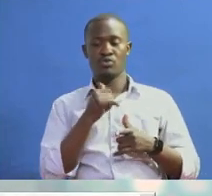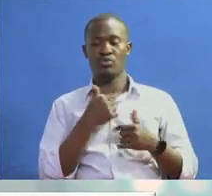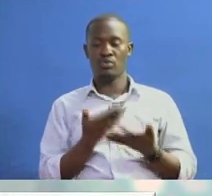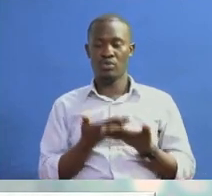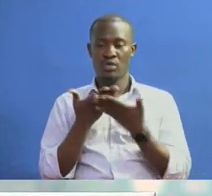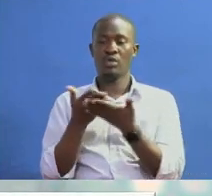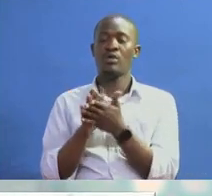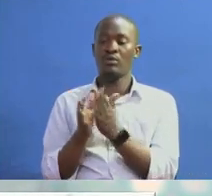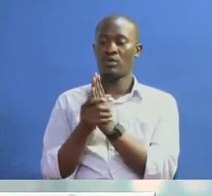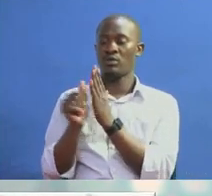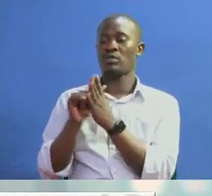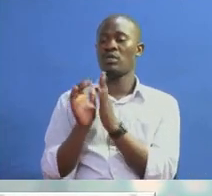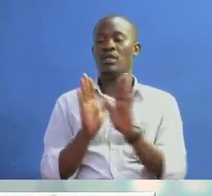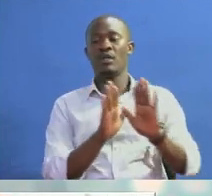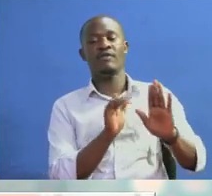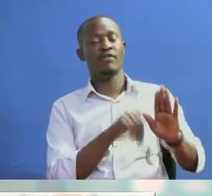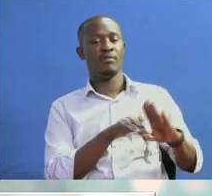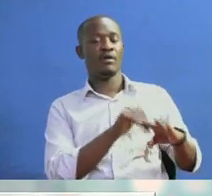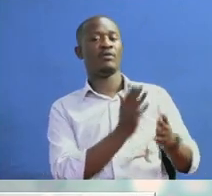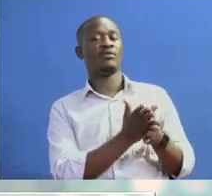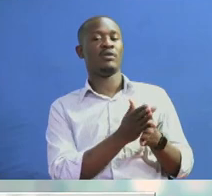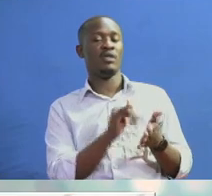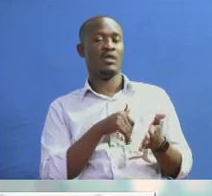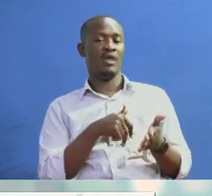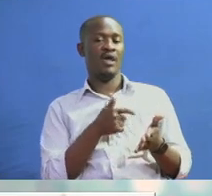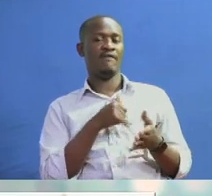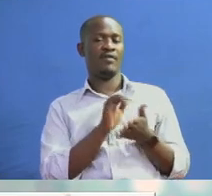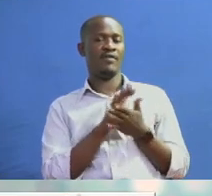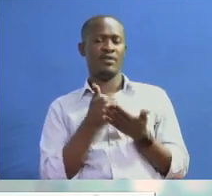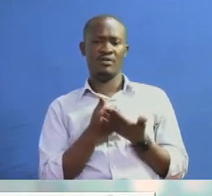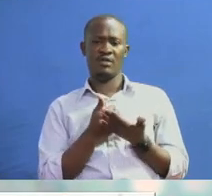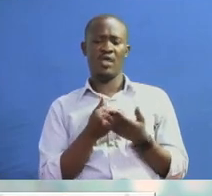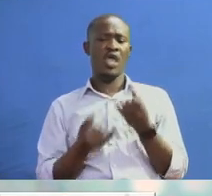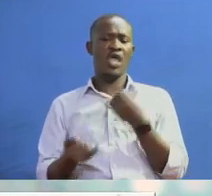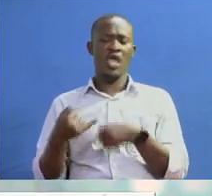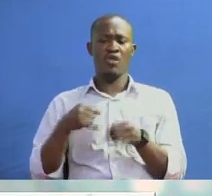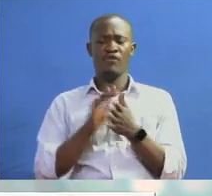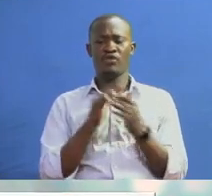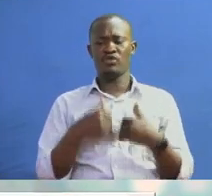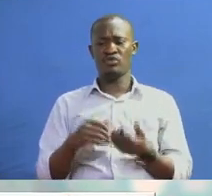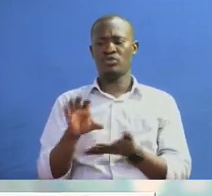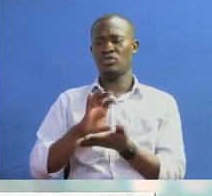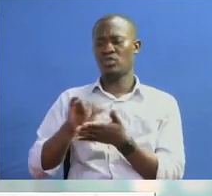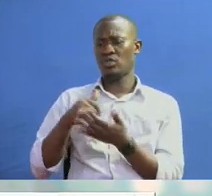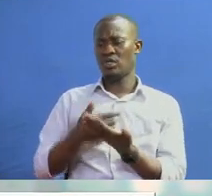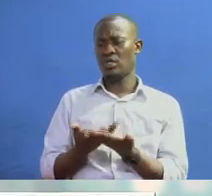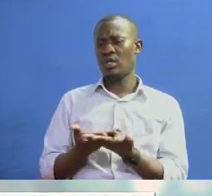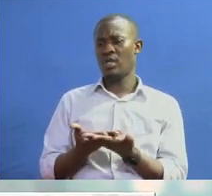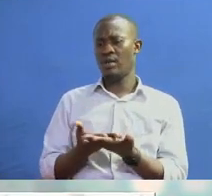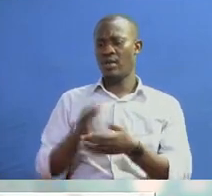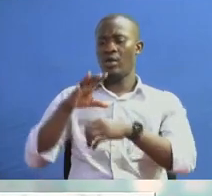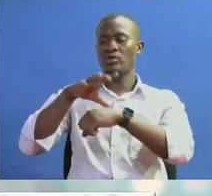and leave them hanging. So in this space, I feel like incubation centers and innovation centers are more important for us to